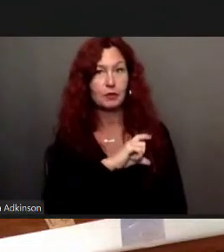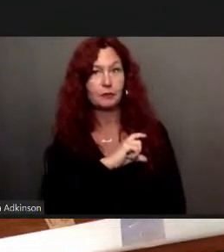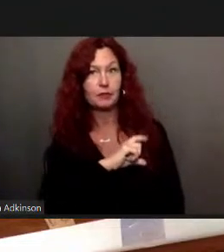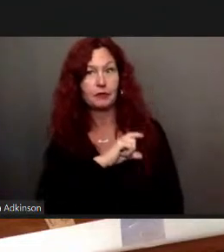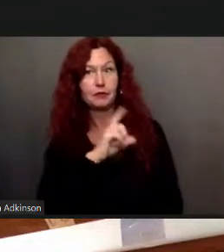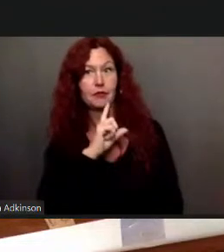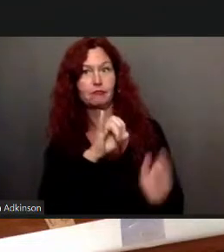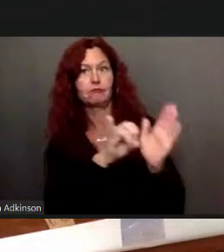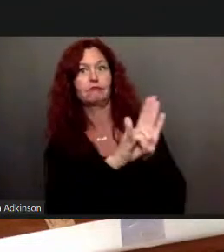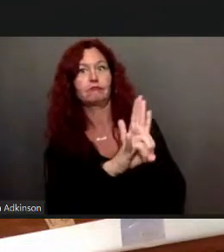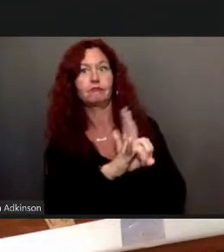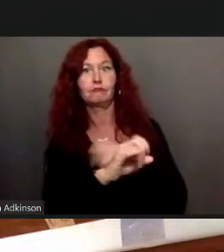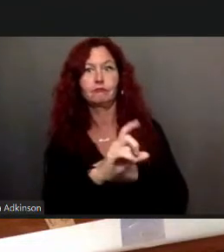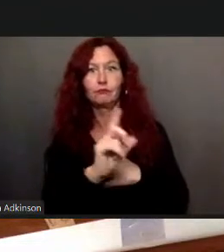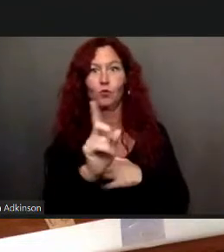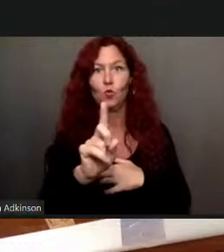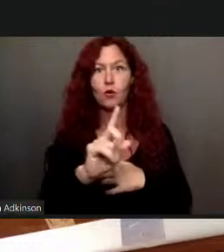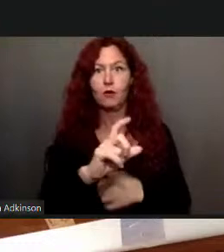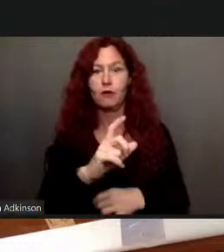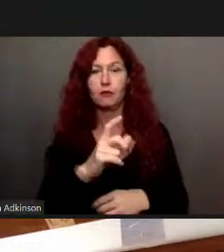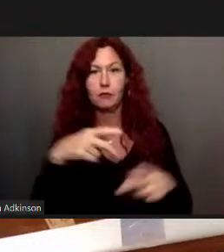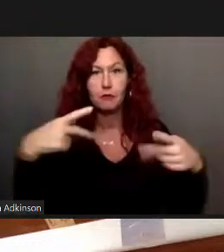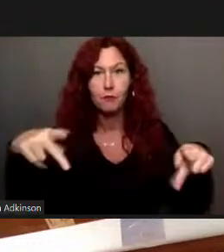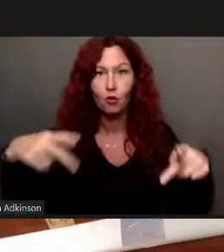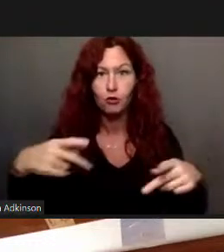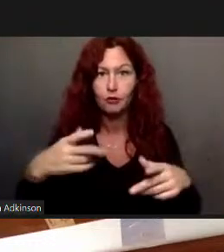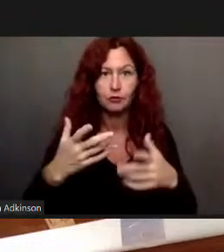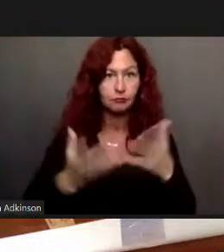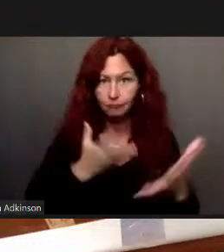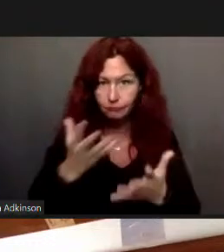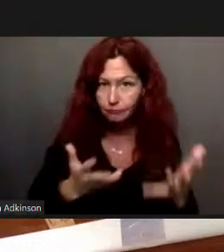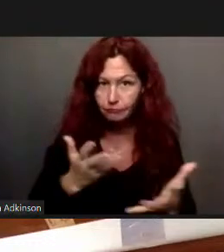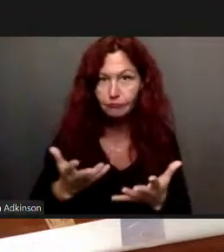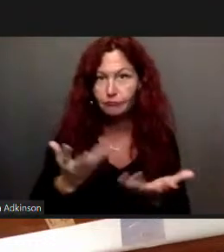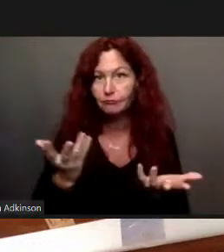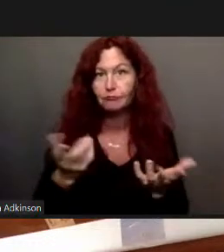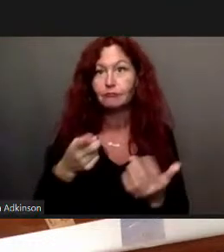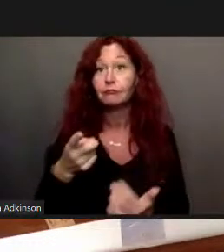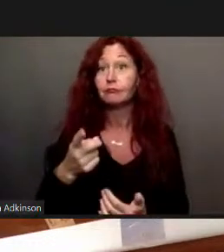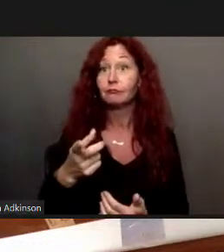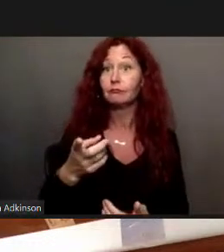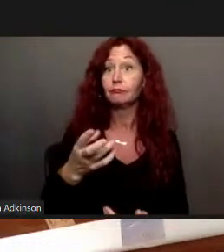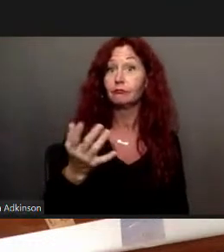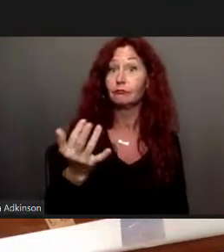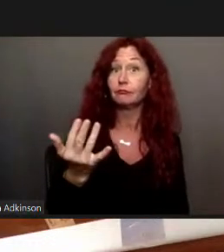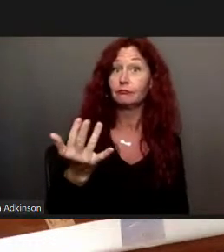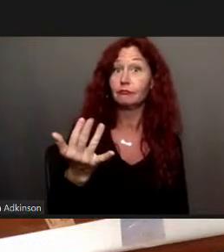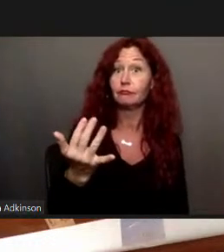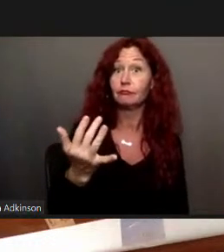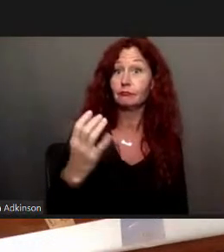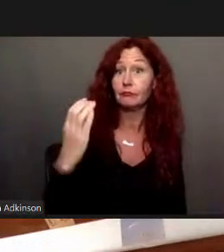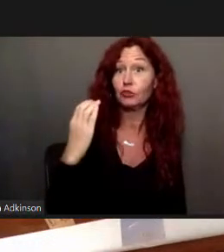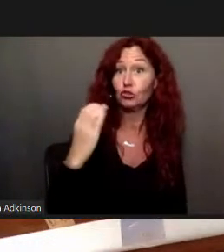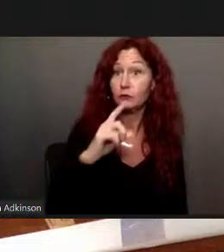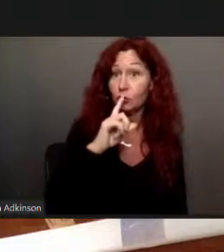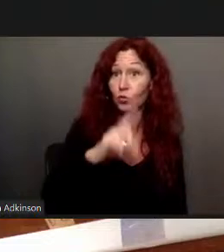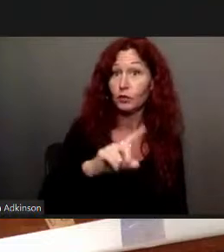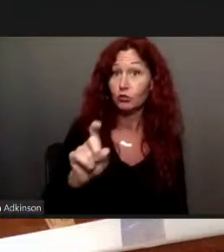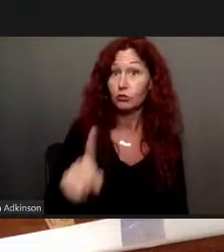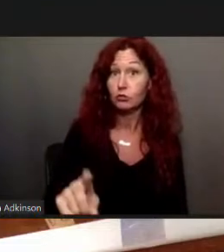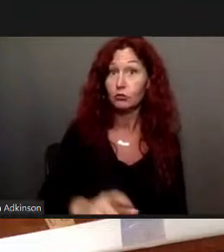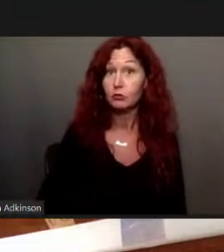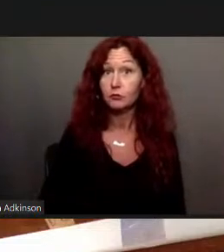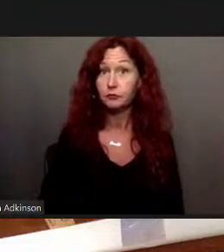will. Okay. Well, the chief, can you answer that question? Yes, we've gone out. We've had a couple calls on houses like